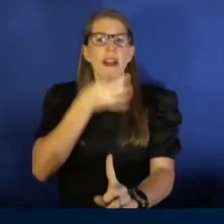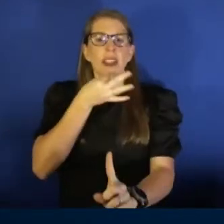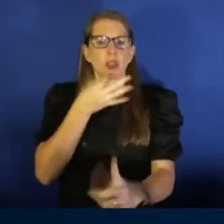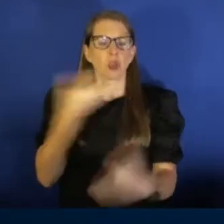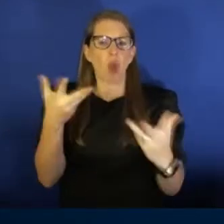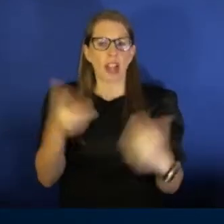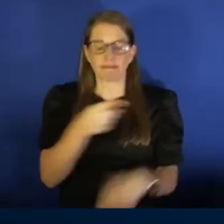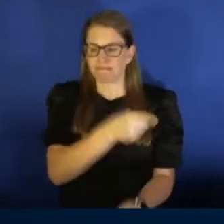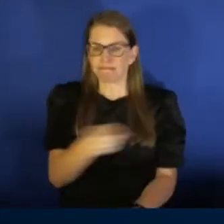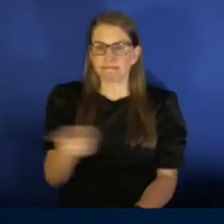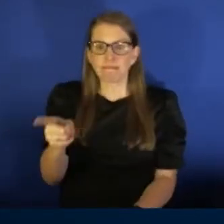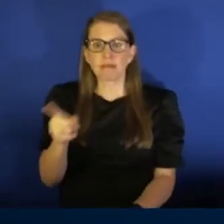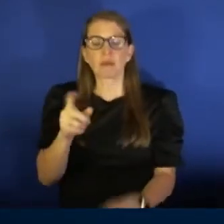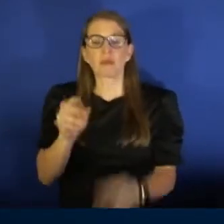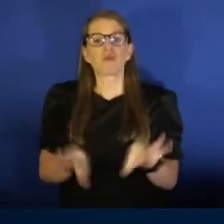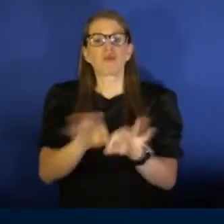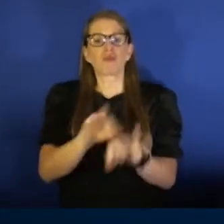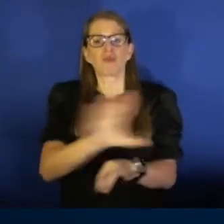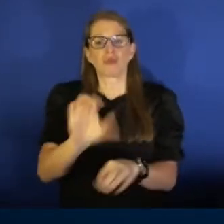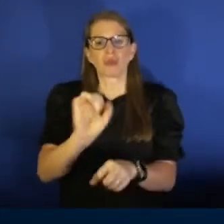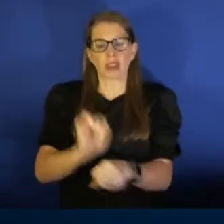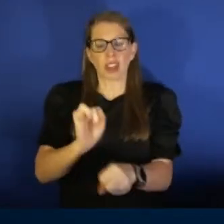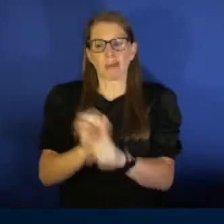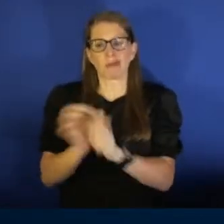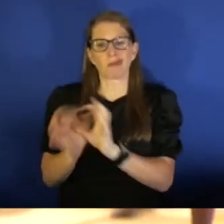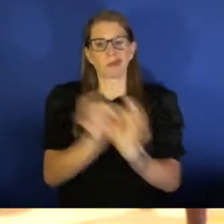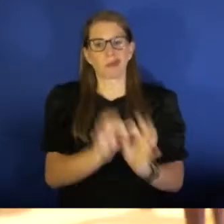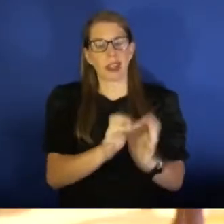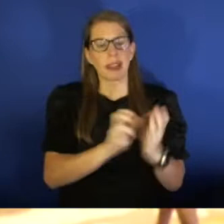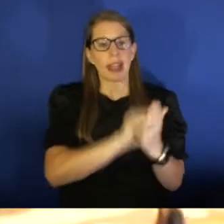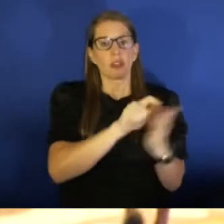their jobs to cancer research and care?